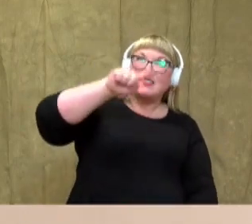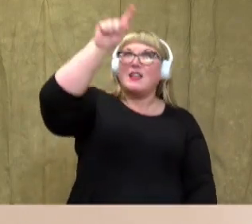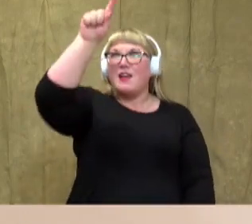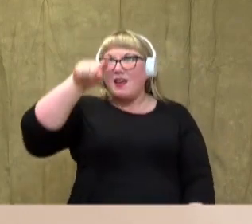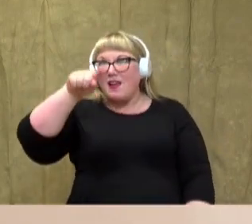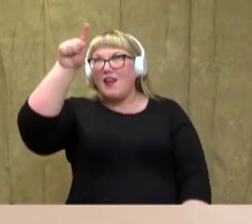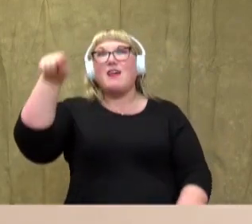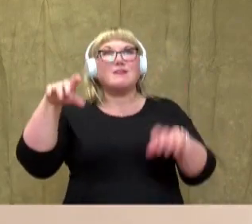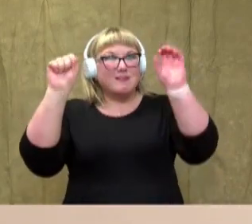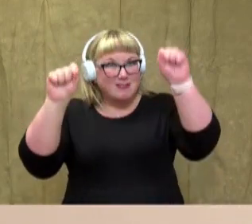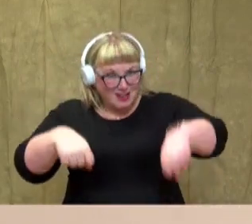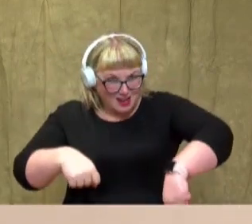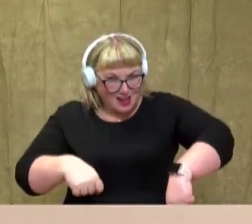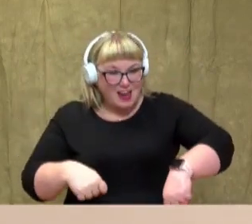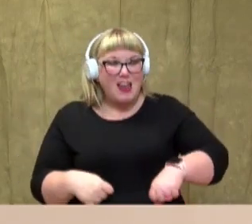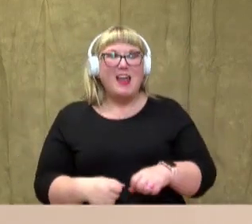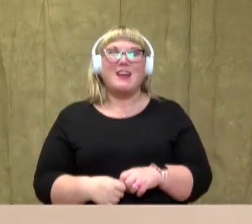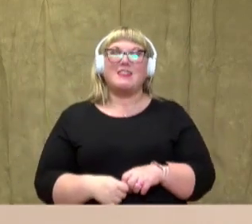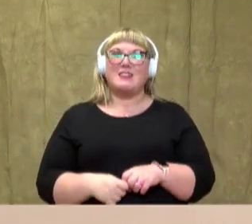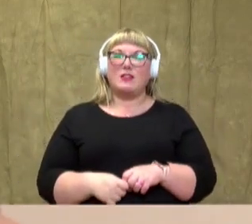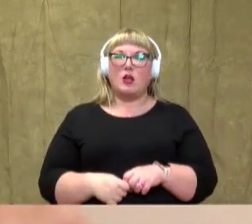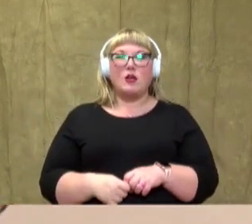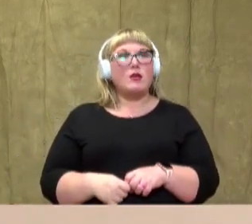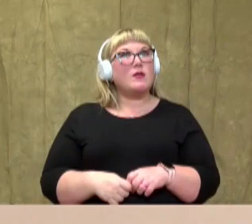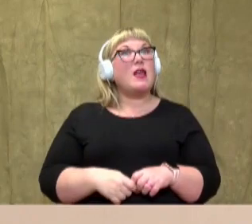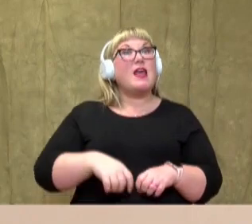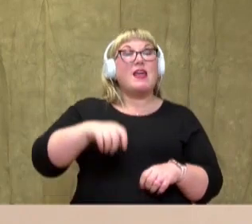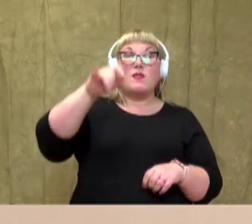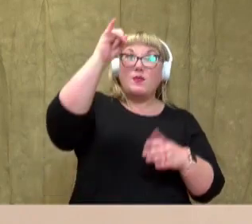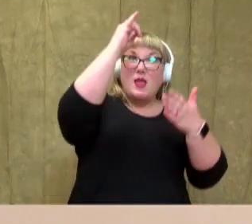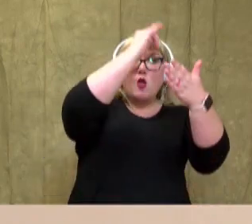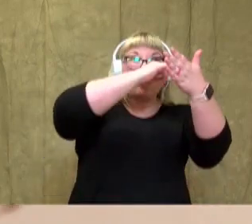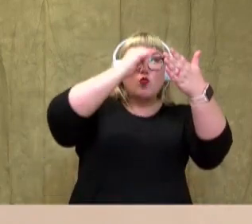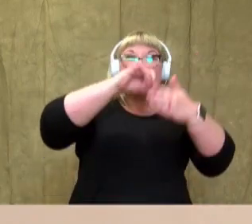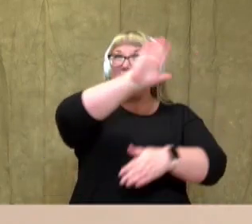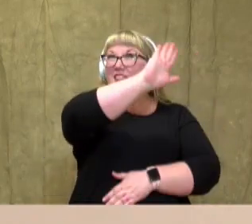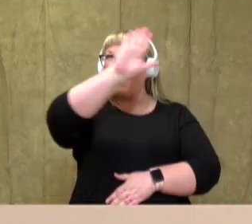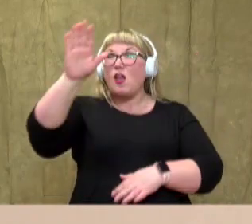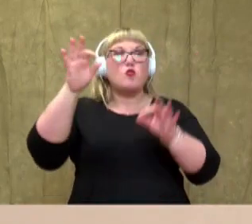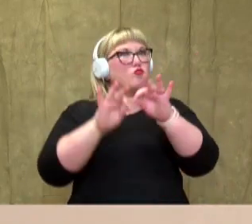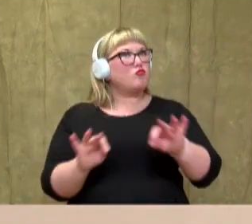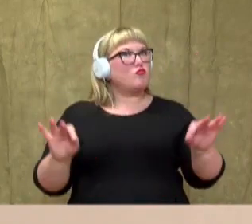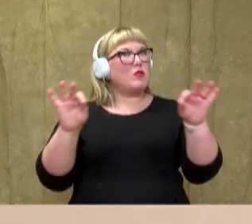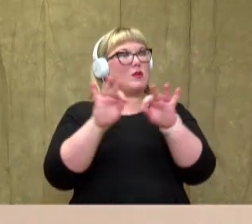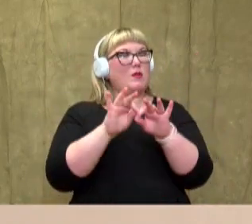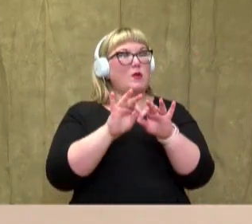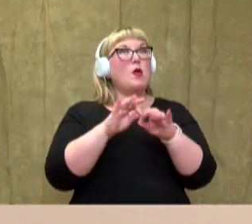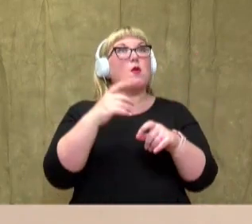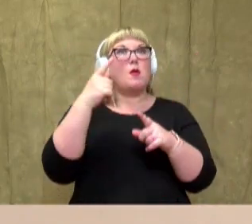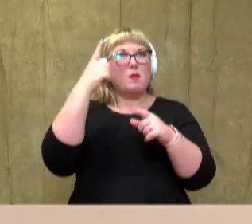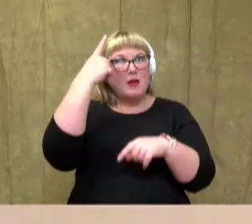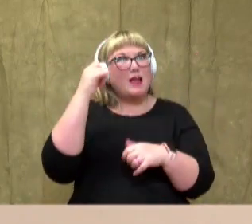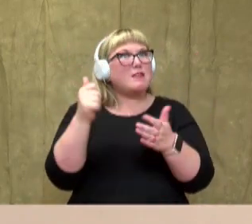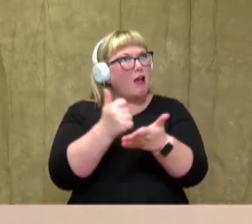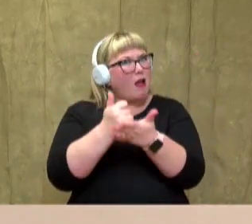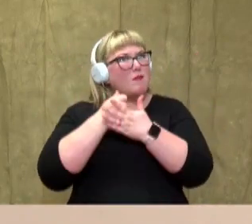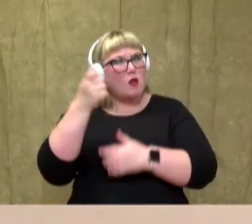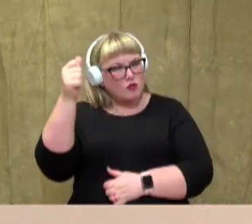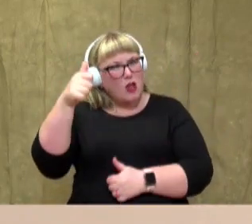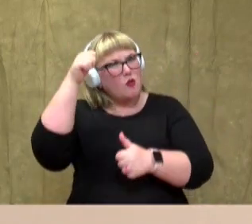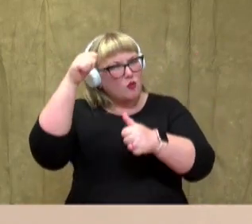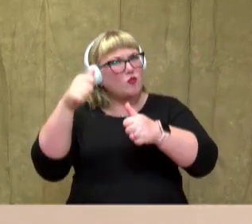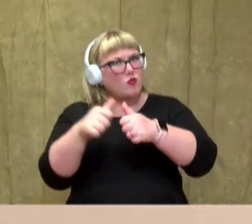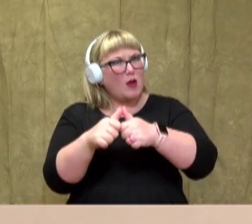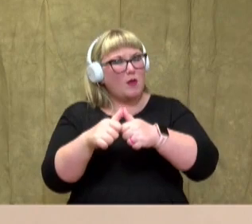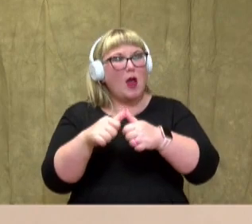learning about a new digraph, air writing is important because it acts like a sticky note. It sticks right to our brain and it helps us